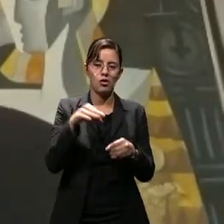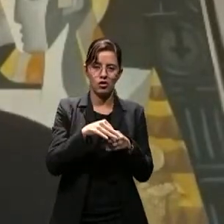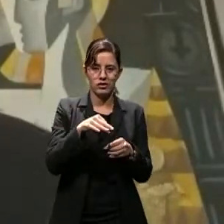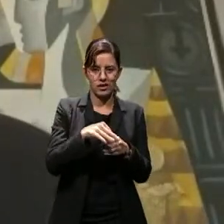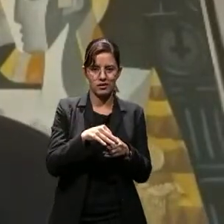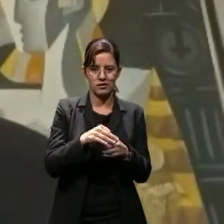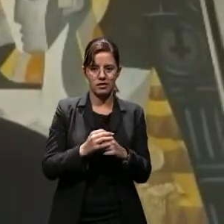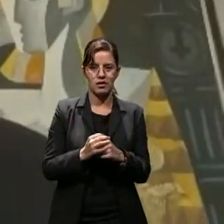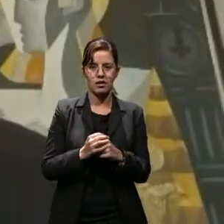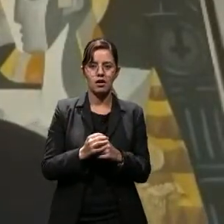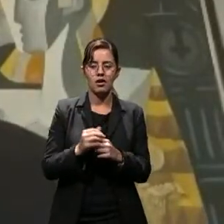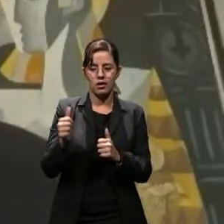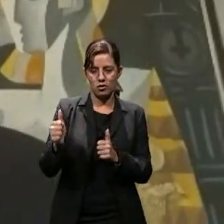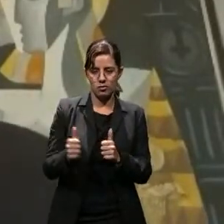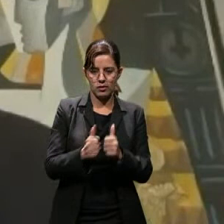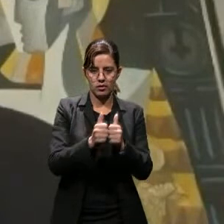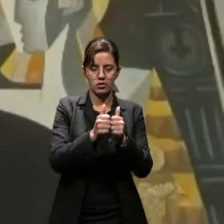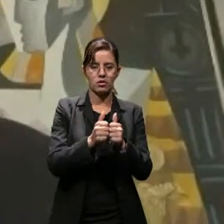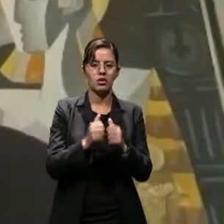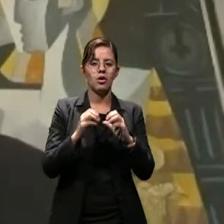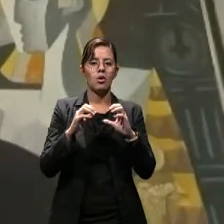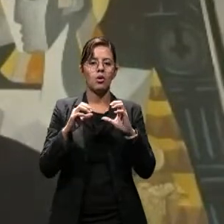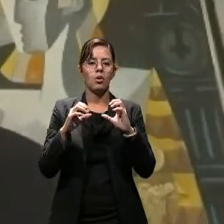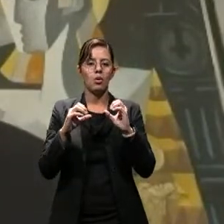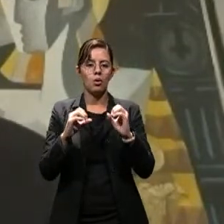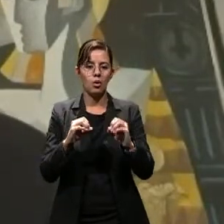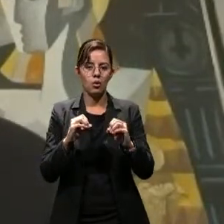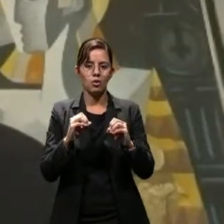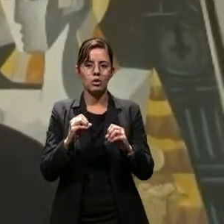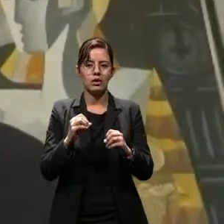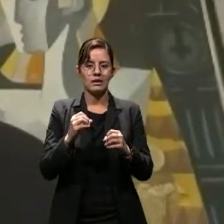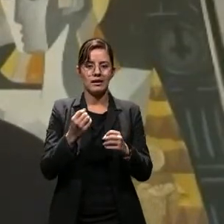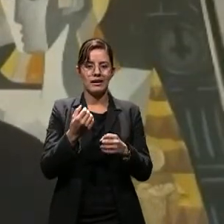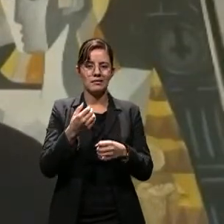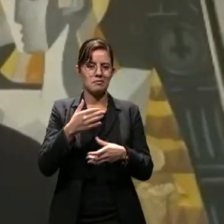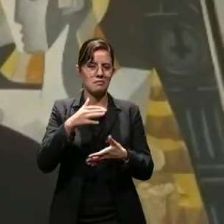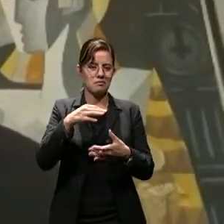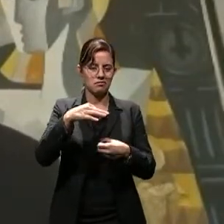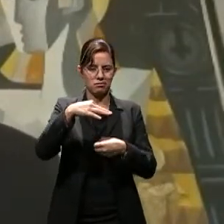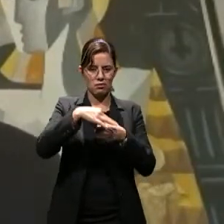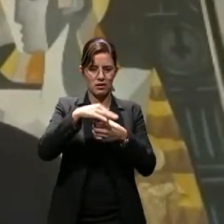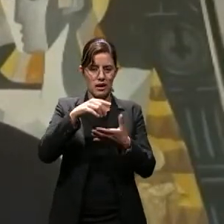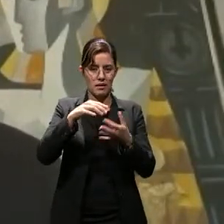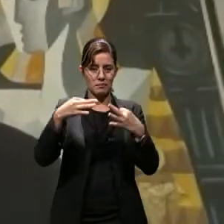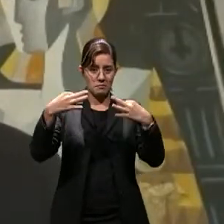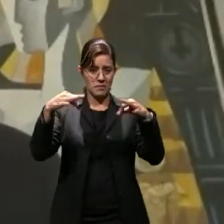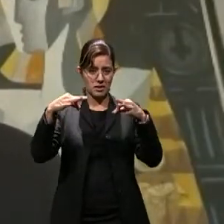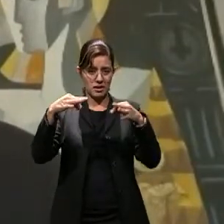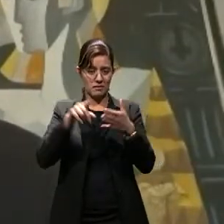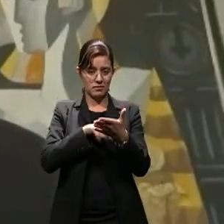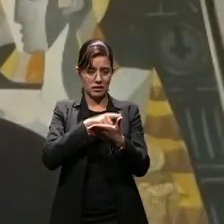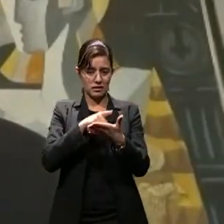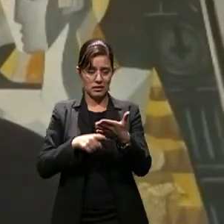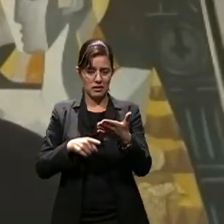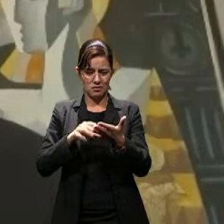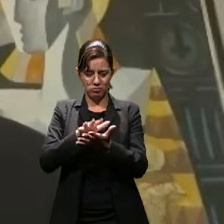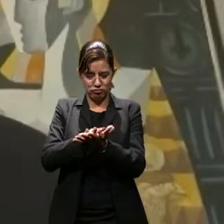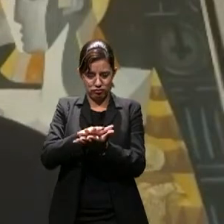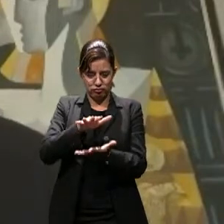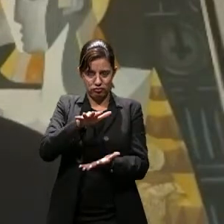centers, the carousel, getting the polling stations pregnant.